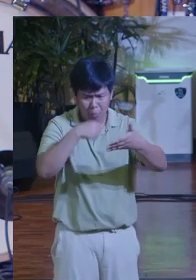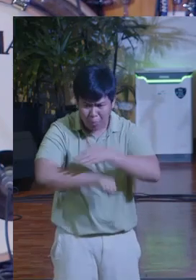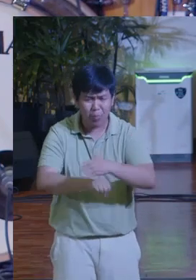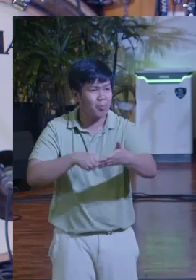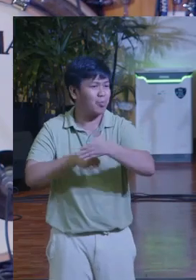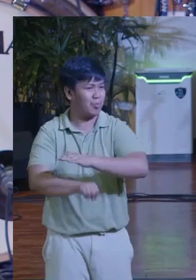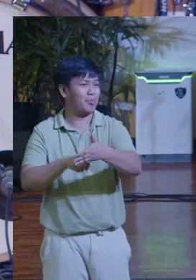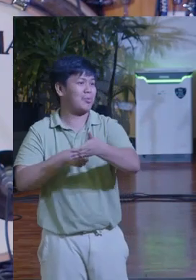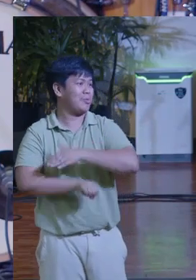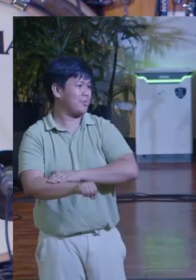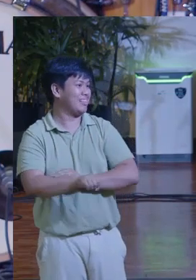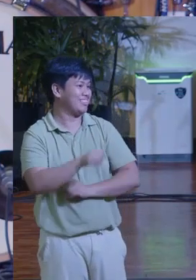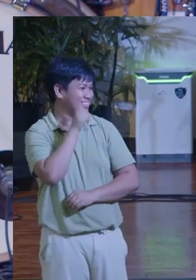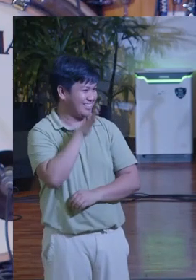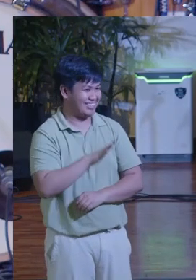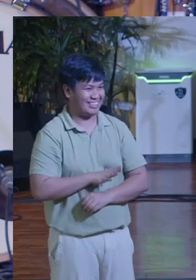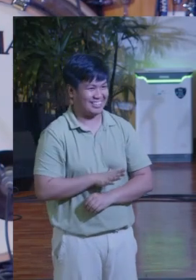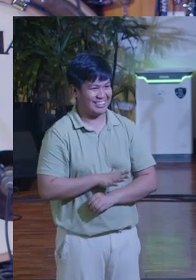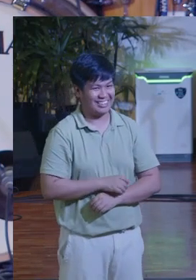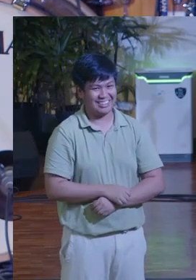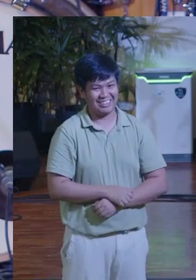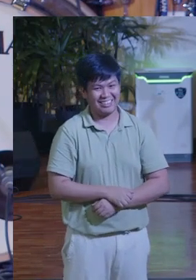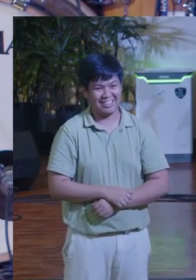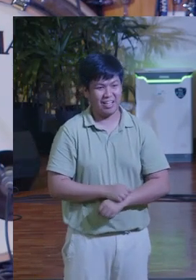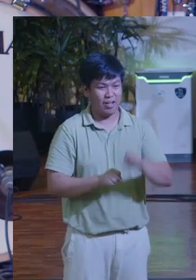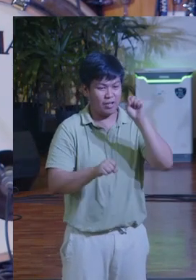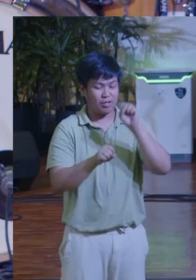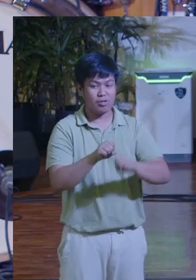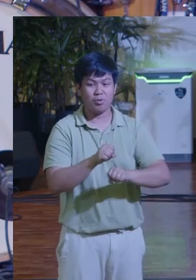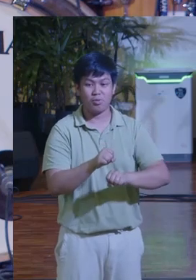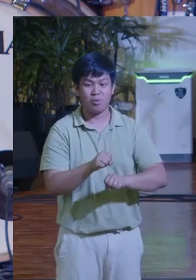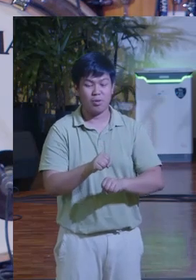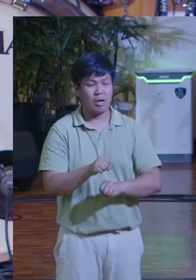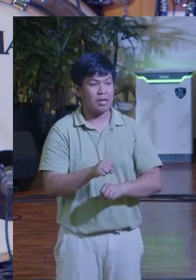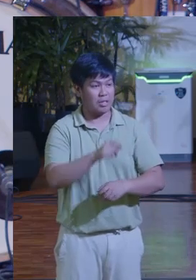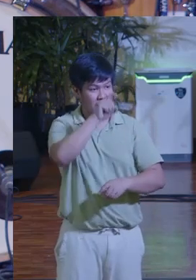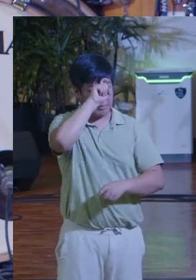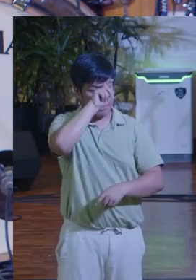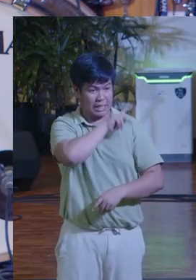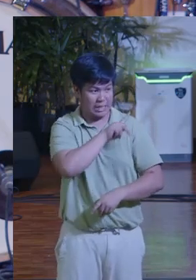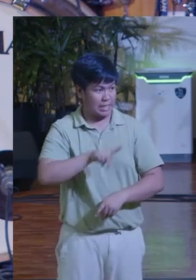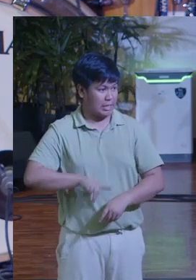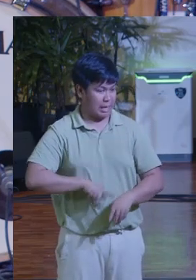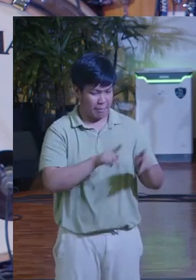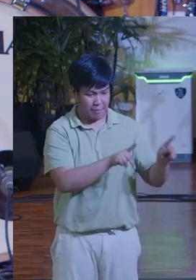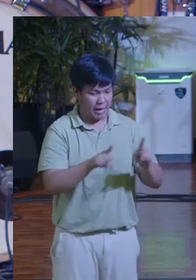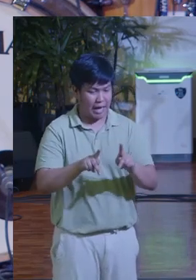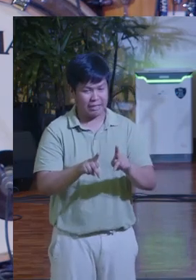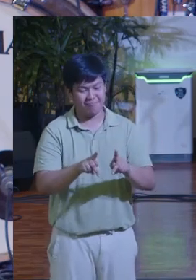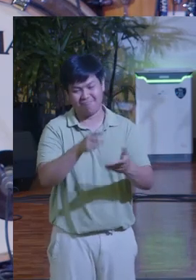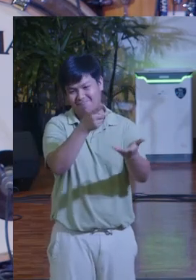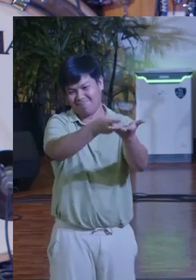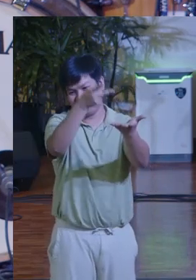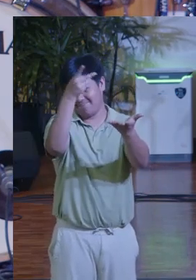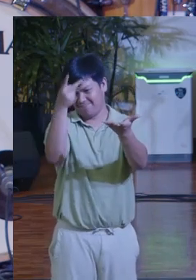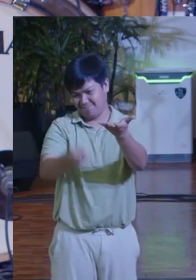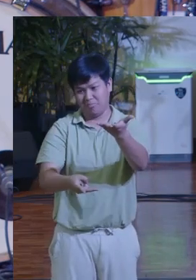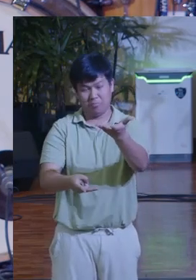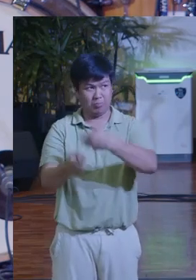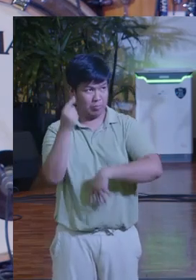abroad. Parang hindi nag-work ang family planning ni Pharaoh dito sa mga